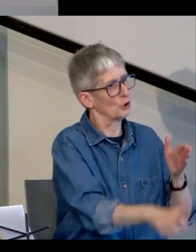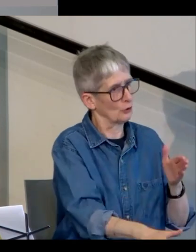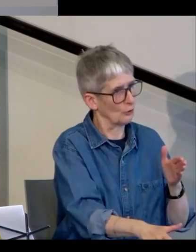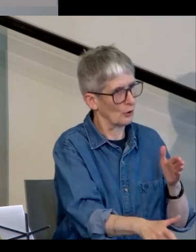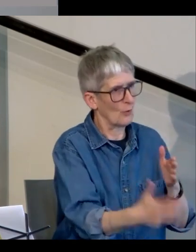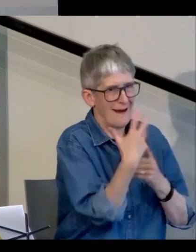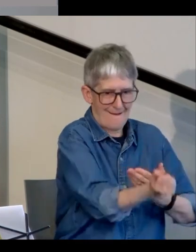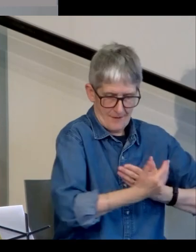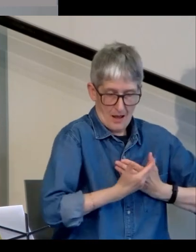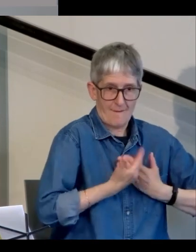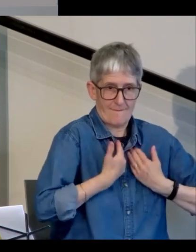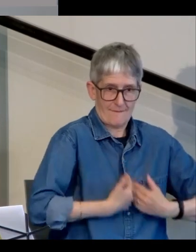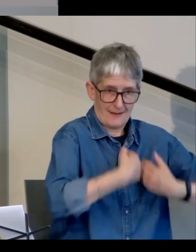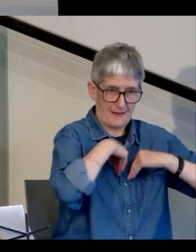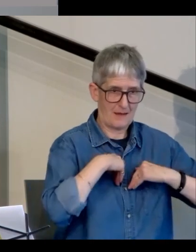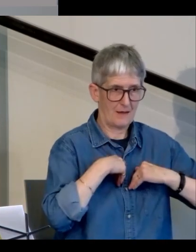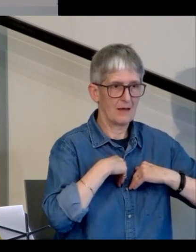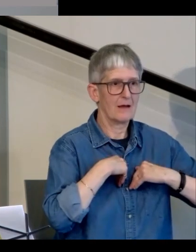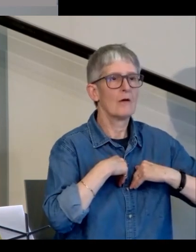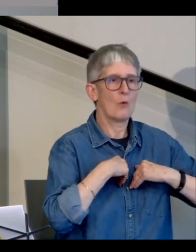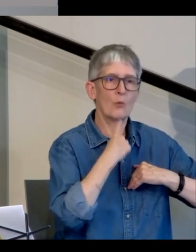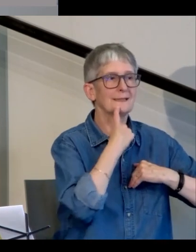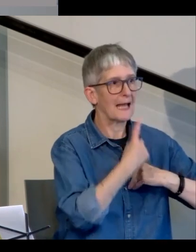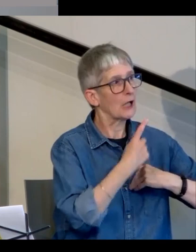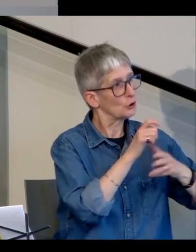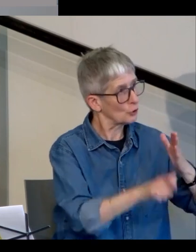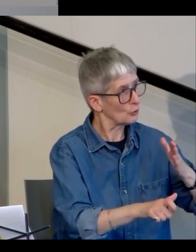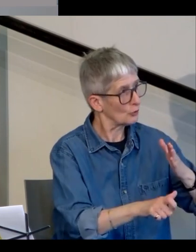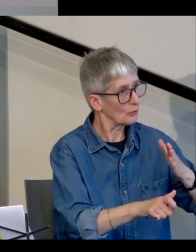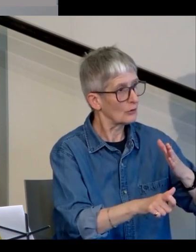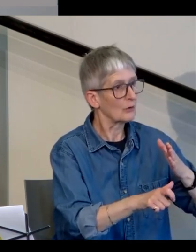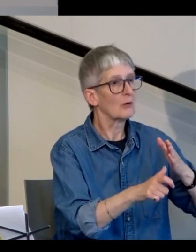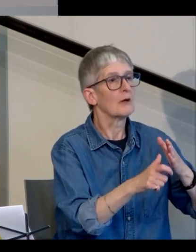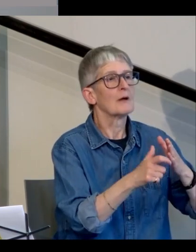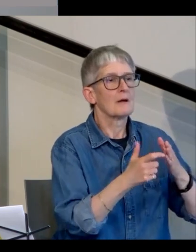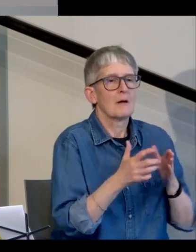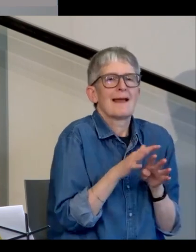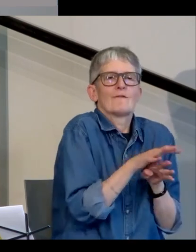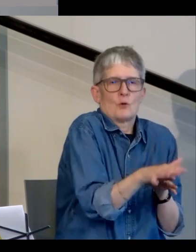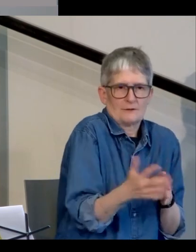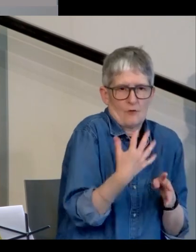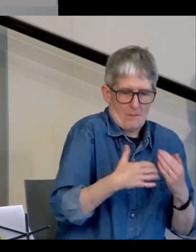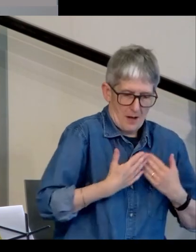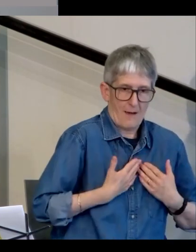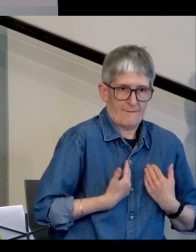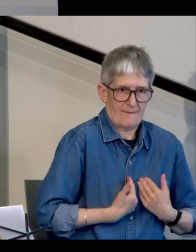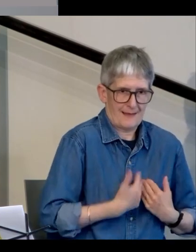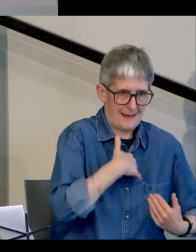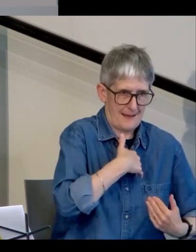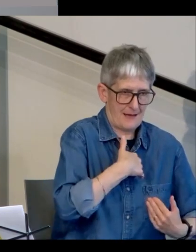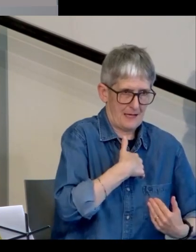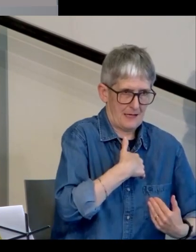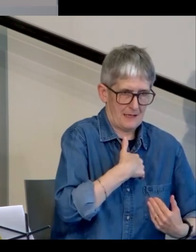and think and say. When his love becomes the primary motivation in our life,